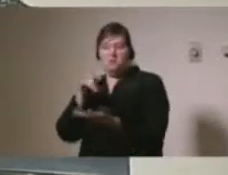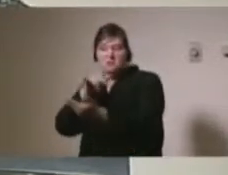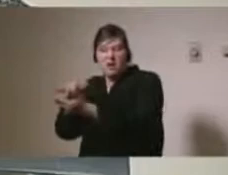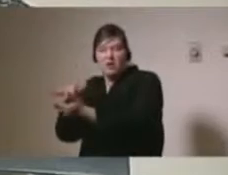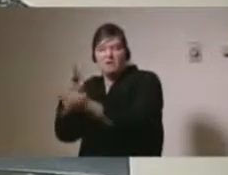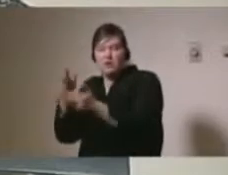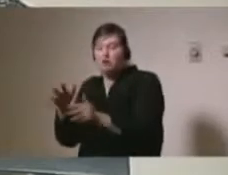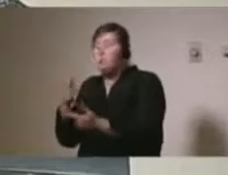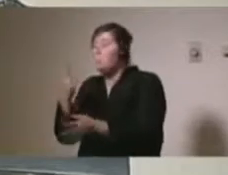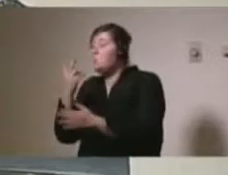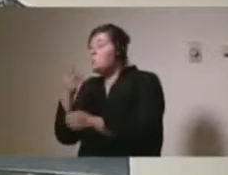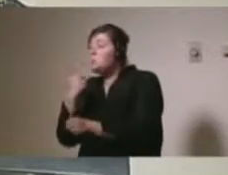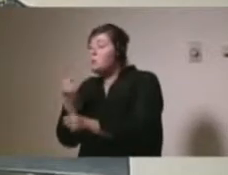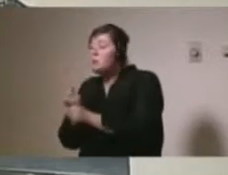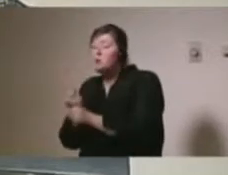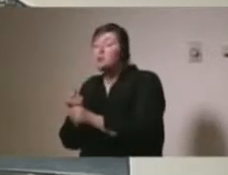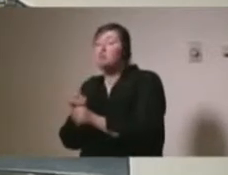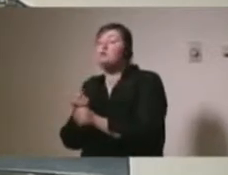spend 2 years,